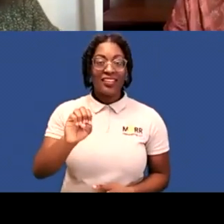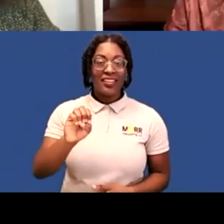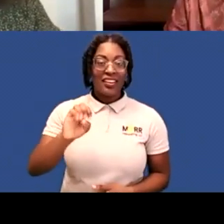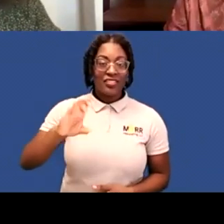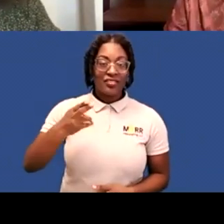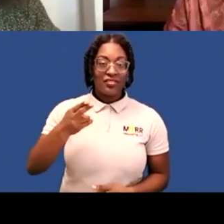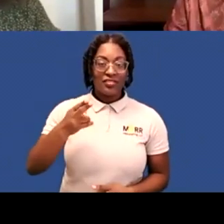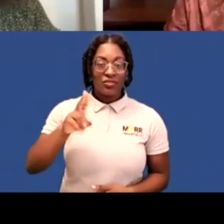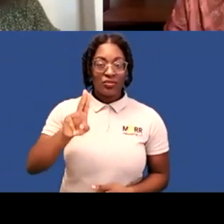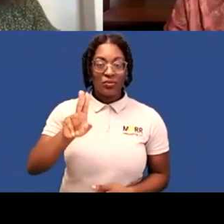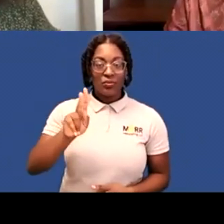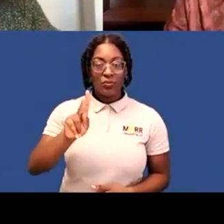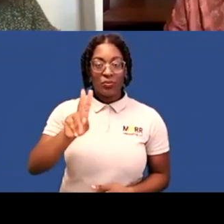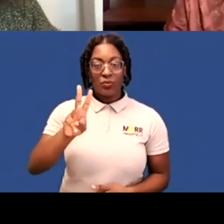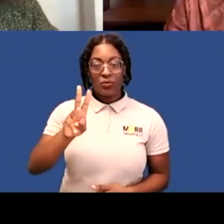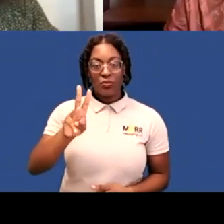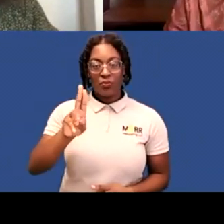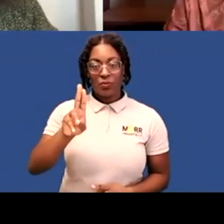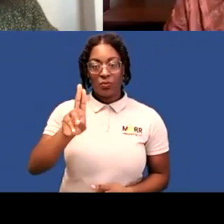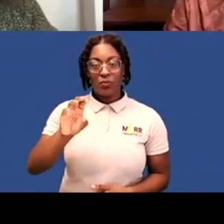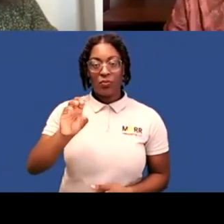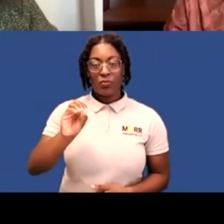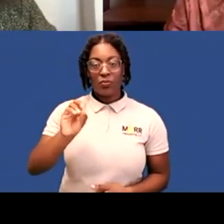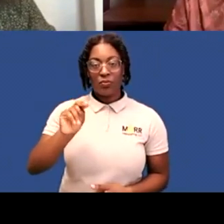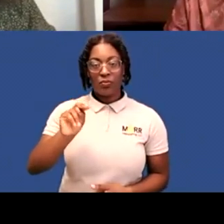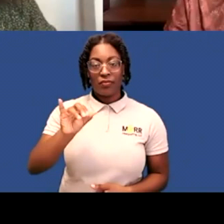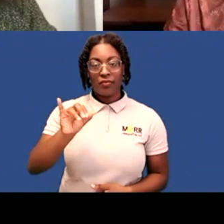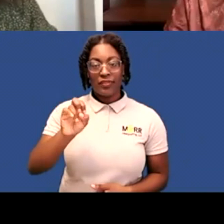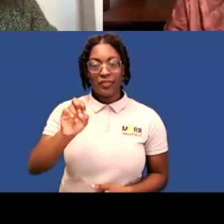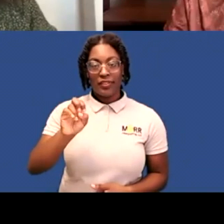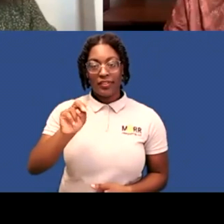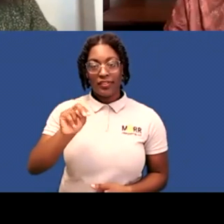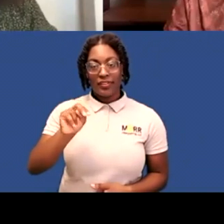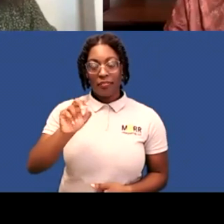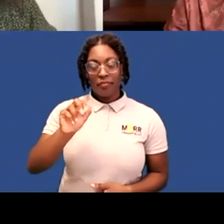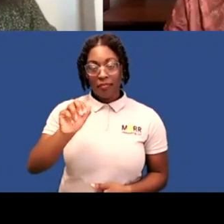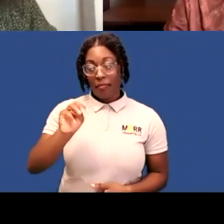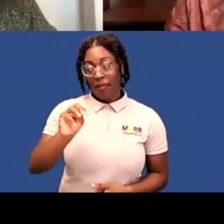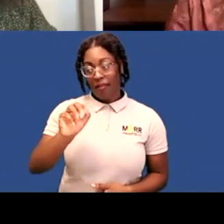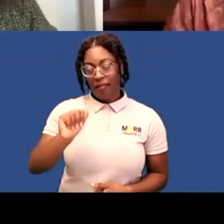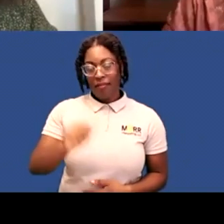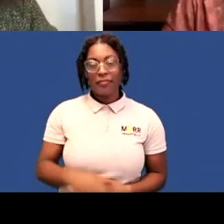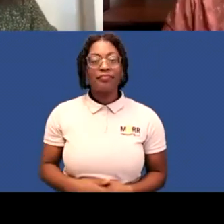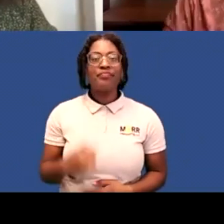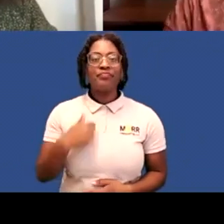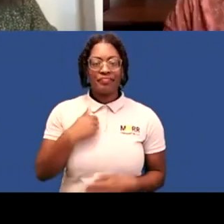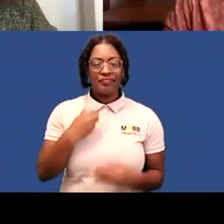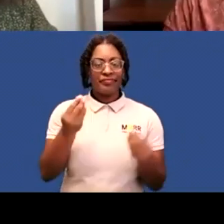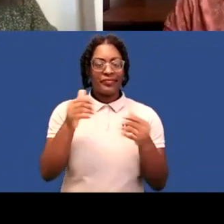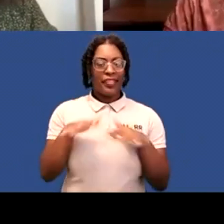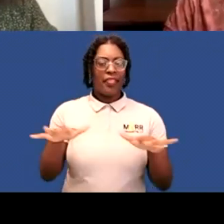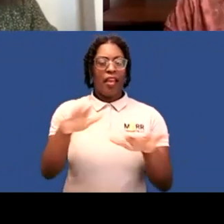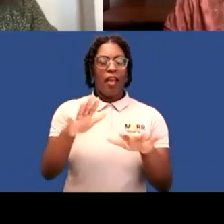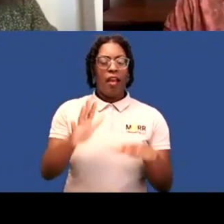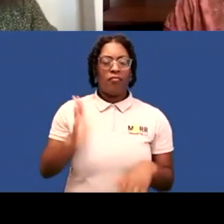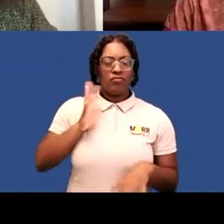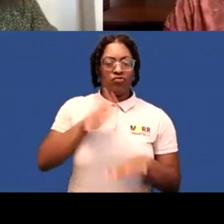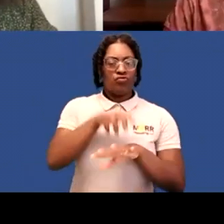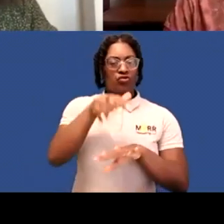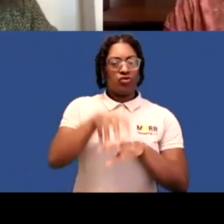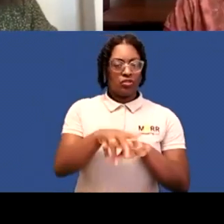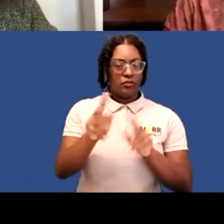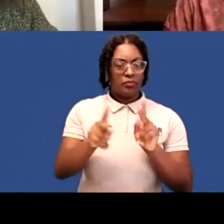indeed originally Lenape land. That's L-E-N-A-P-E land